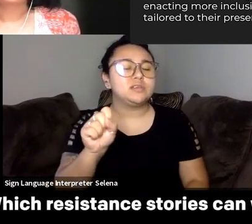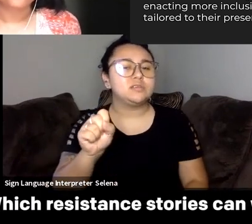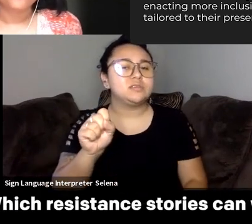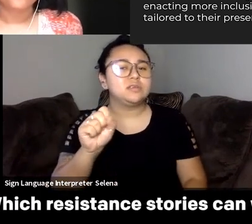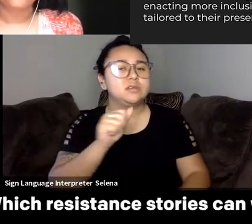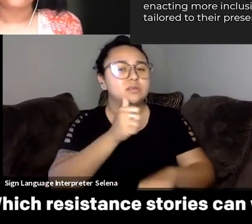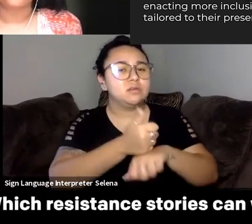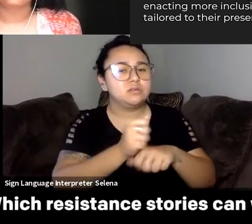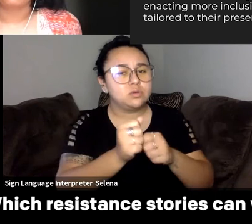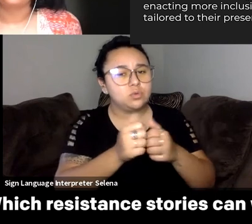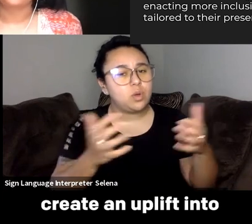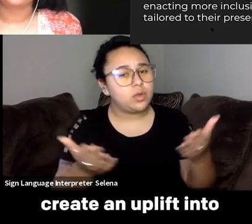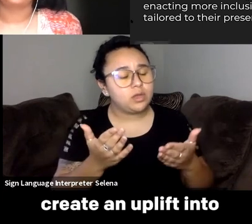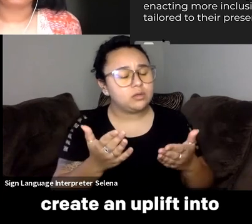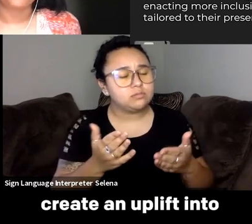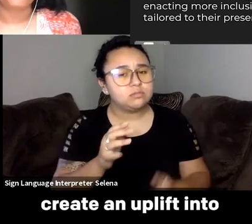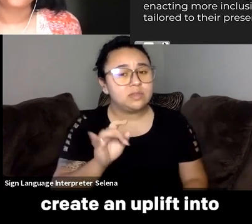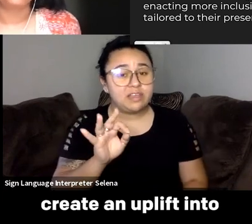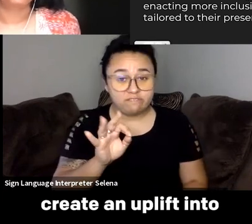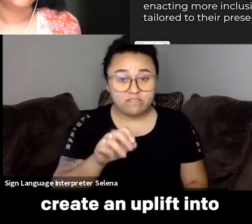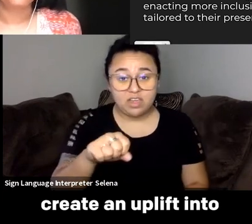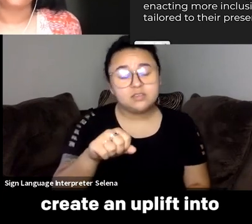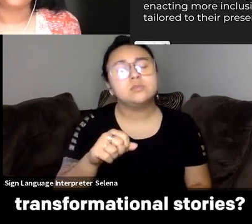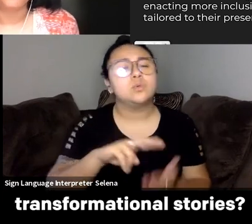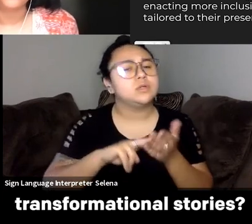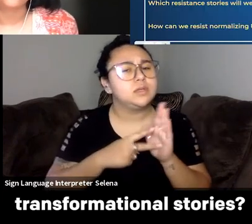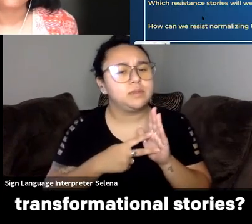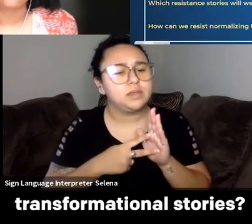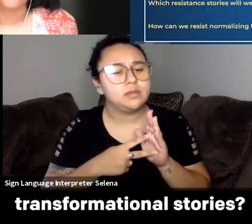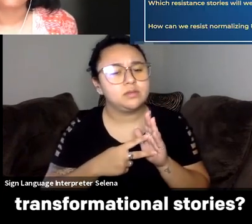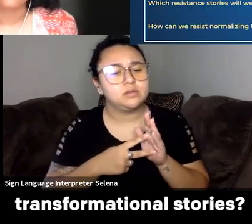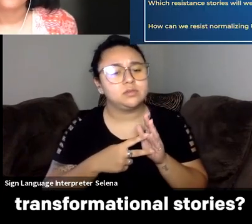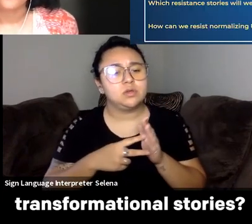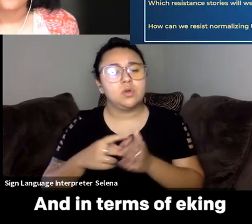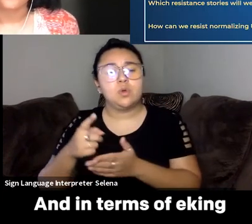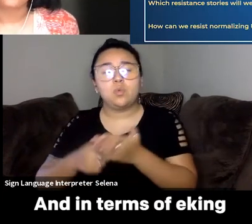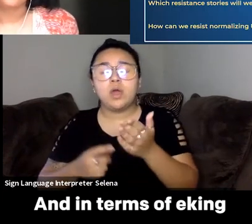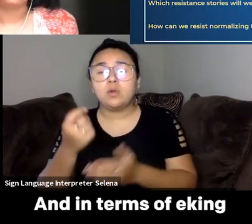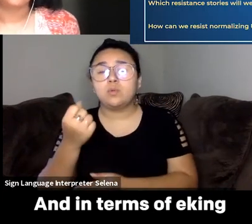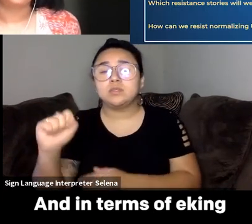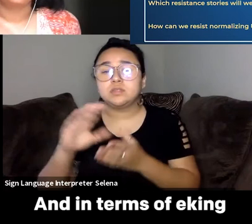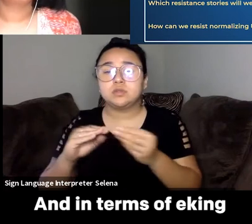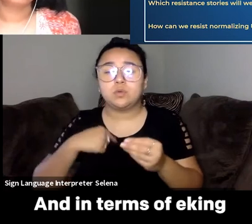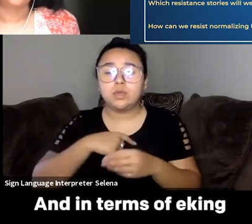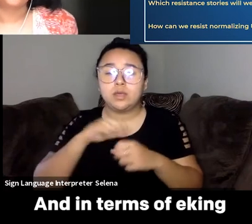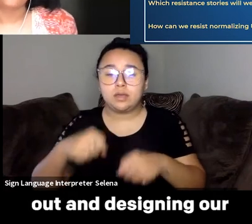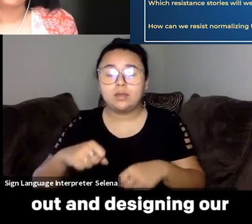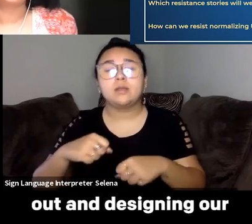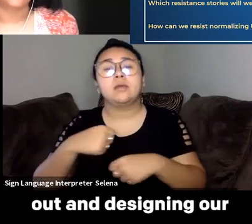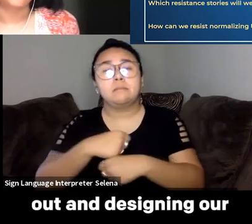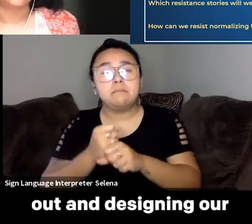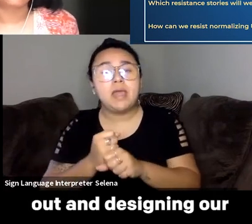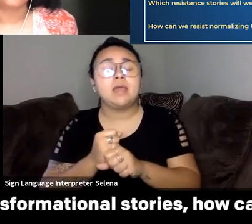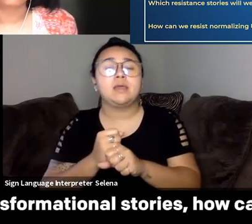Which resistance stories can we create and uplift into transformational stories? And in terms of eking out